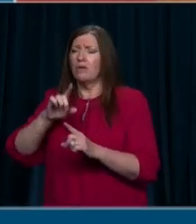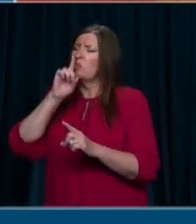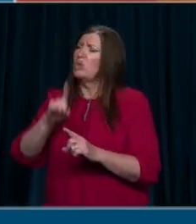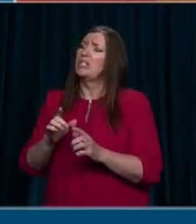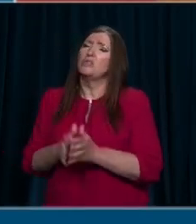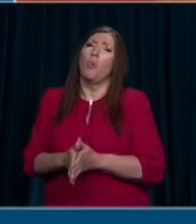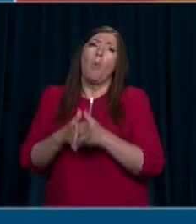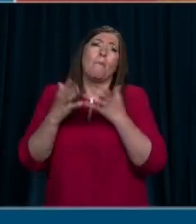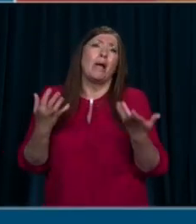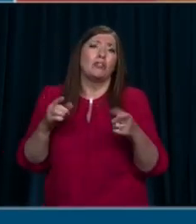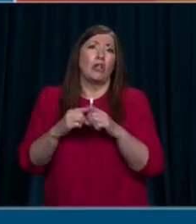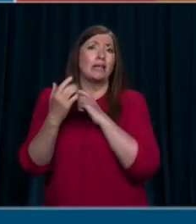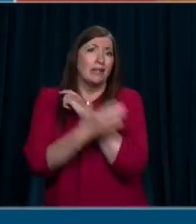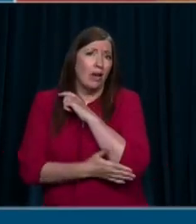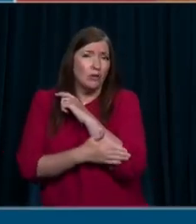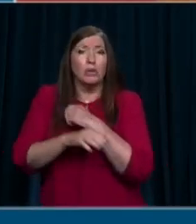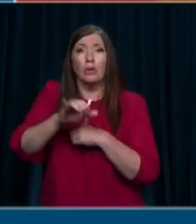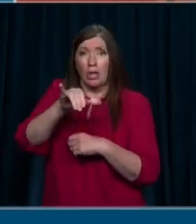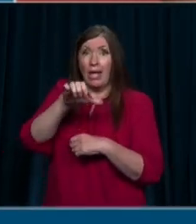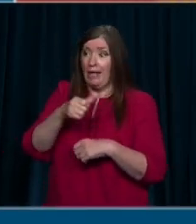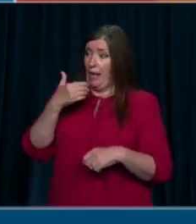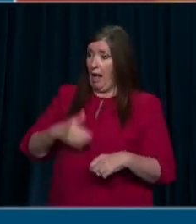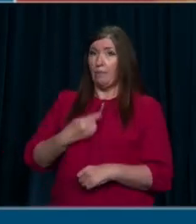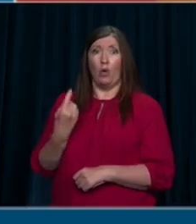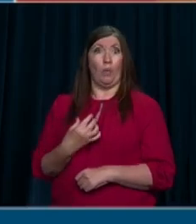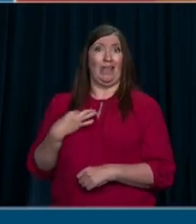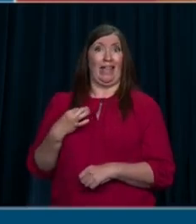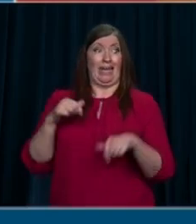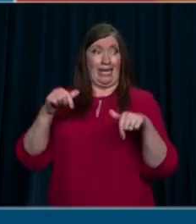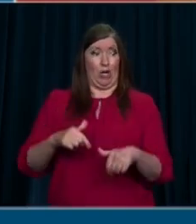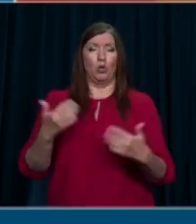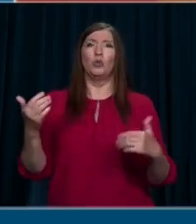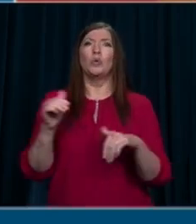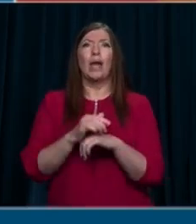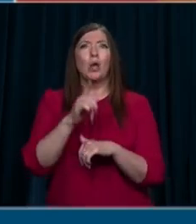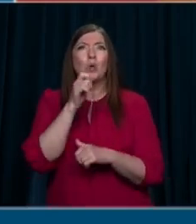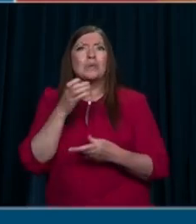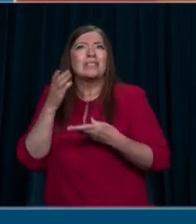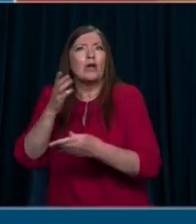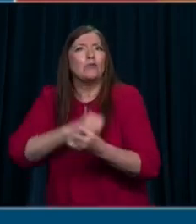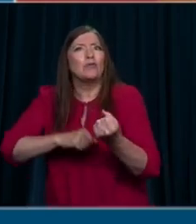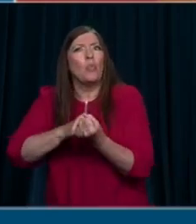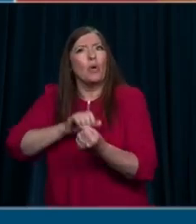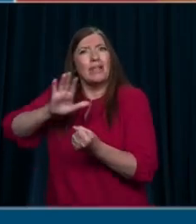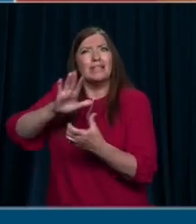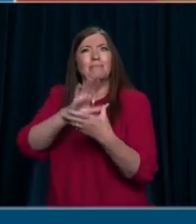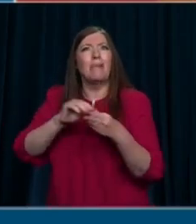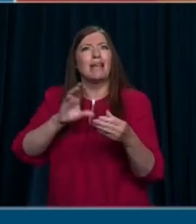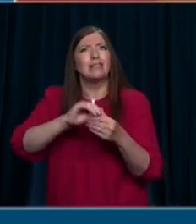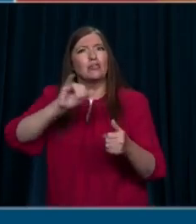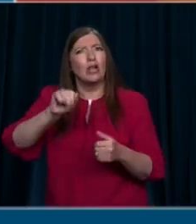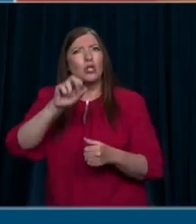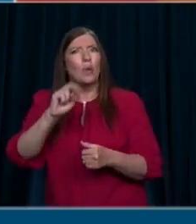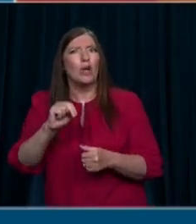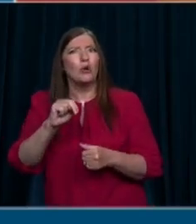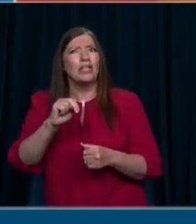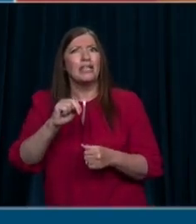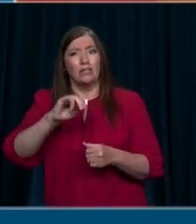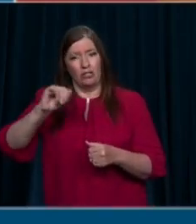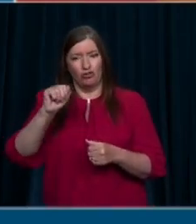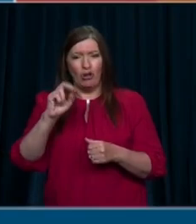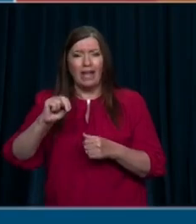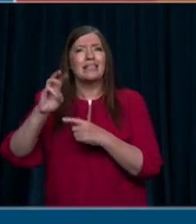as a country. So, yes, I'm the only candidate on stage tonight who was there to support his message on Jan